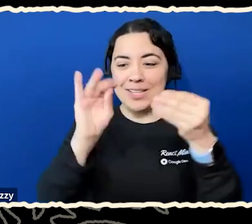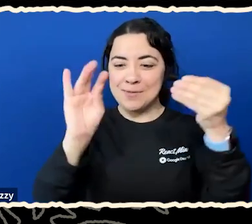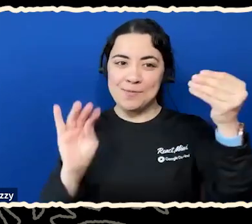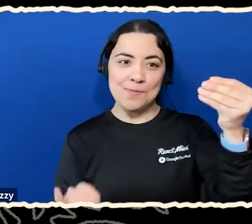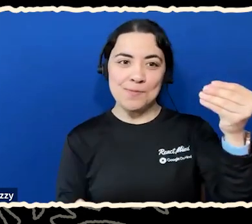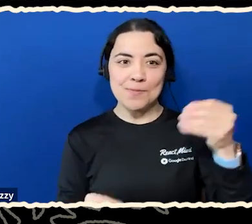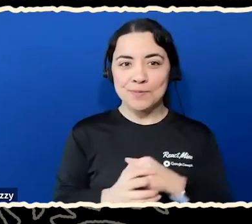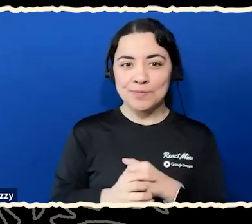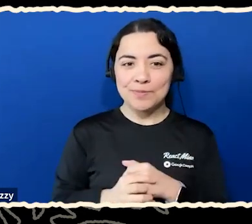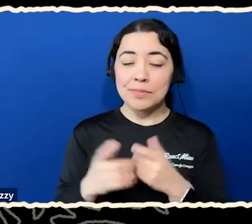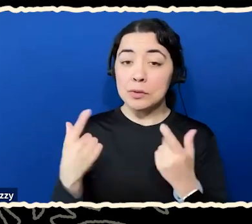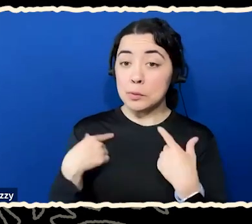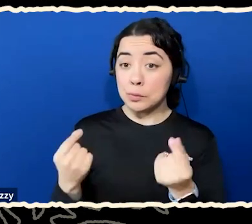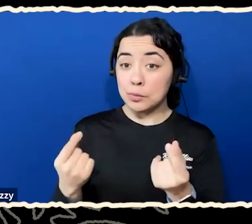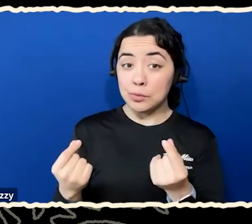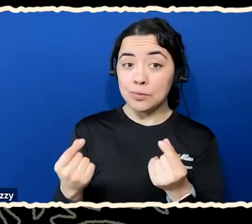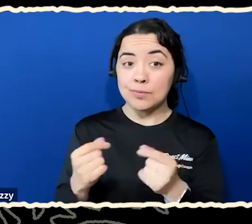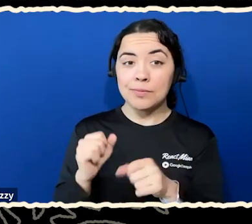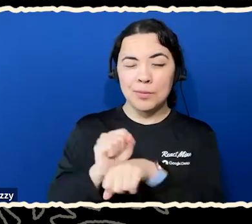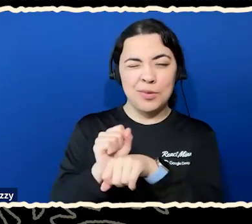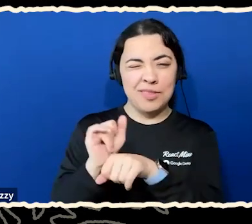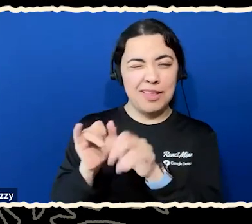So we're going to work on upvote first.